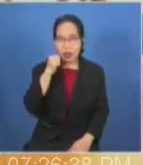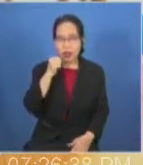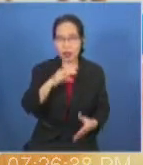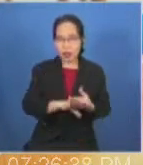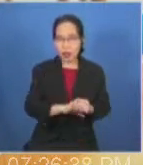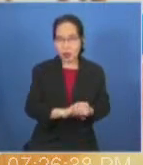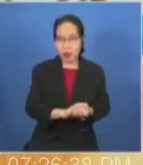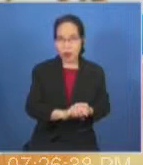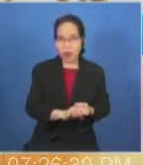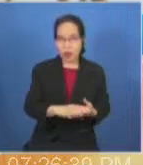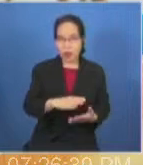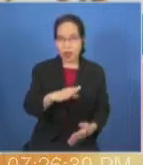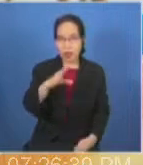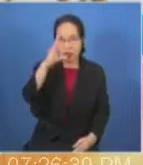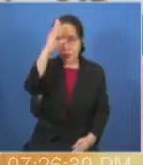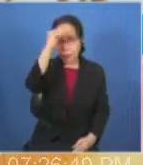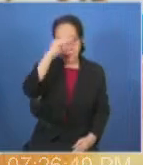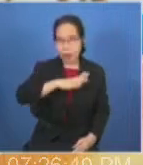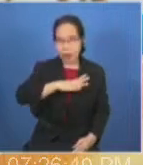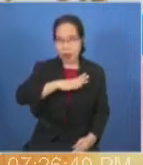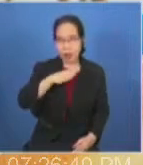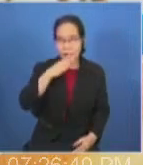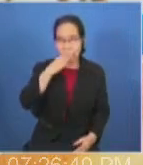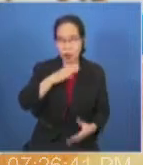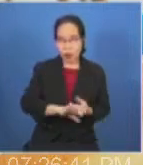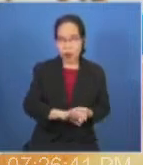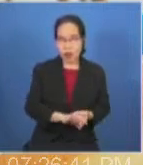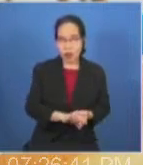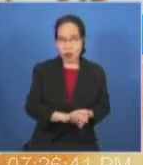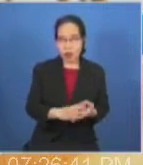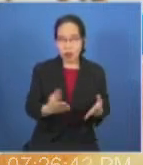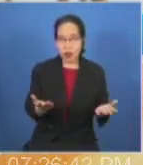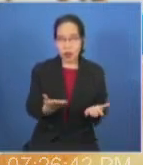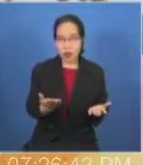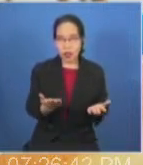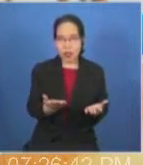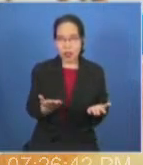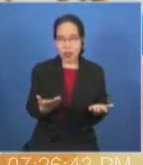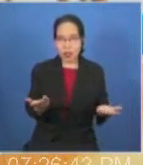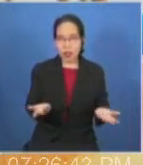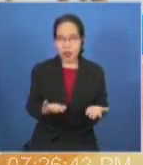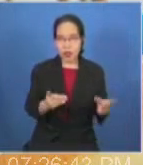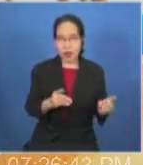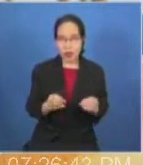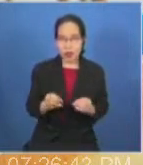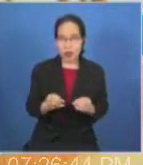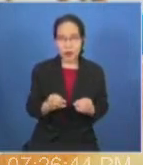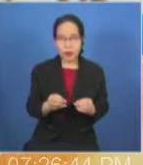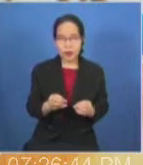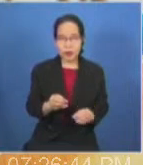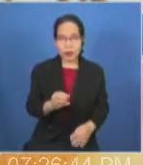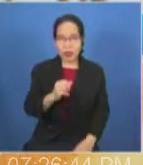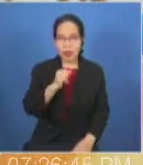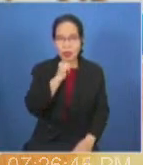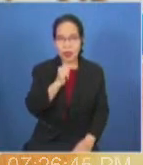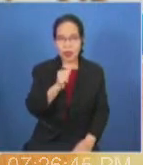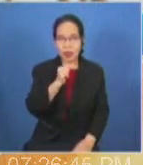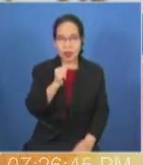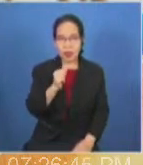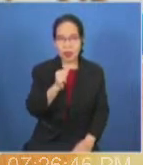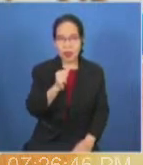For you as a father or as a husband or a married man, what are the things we should